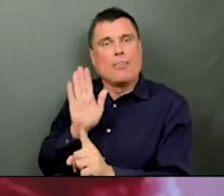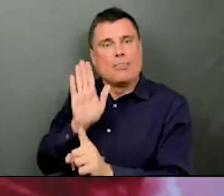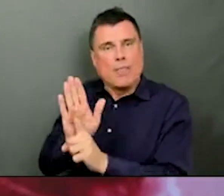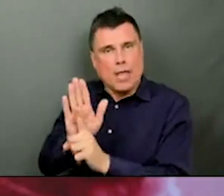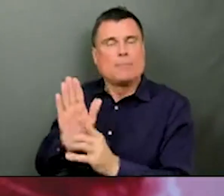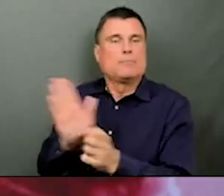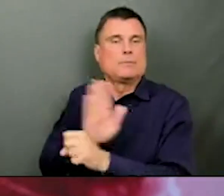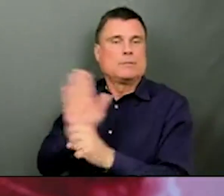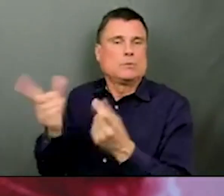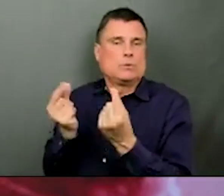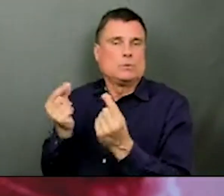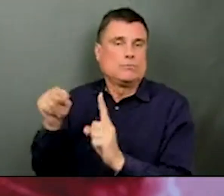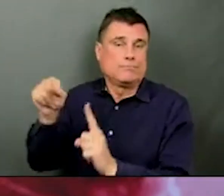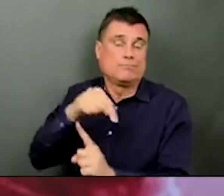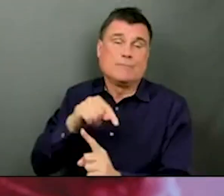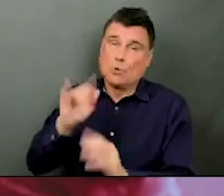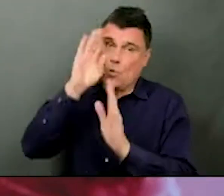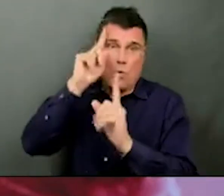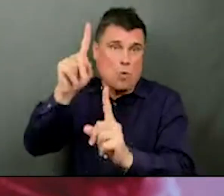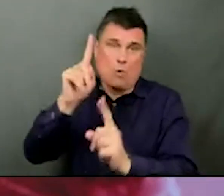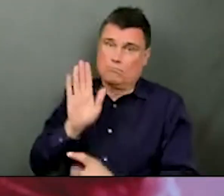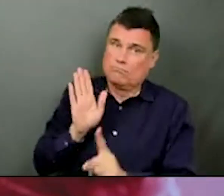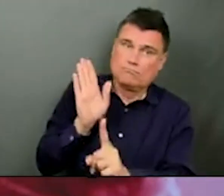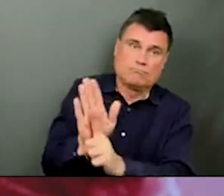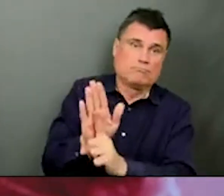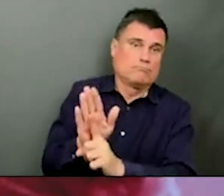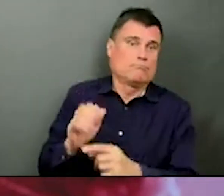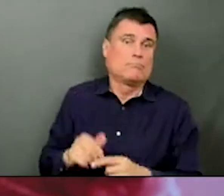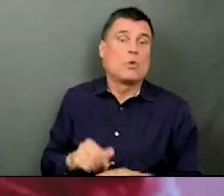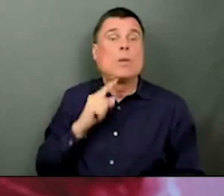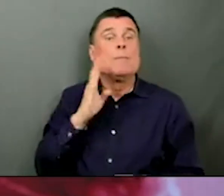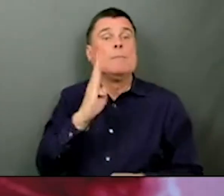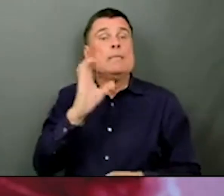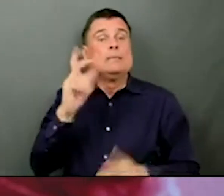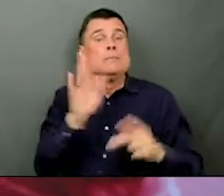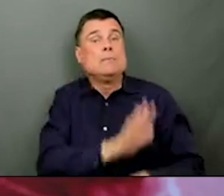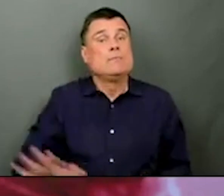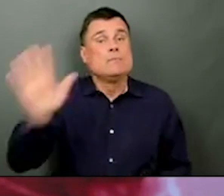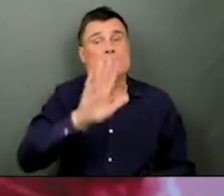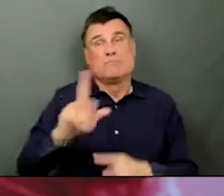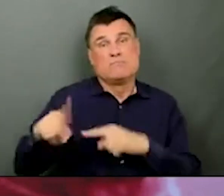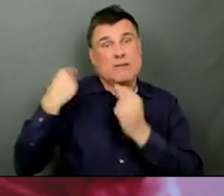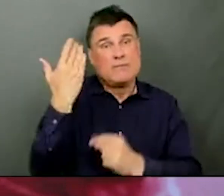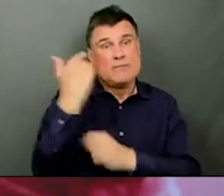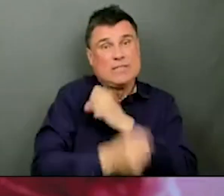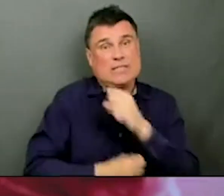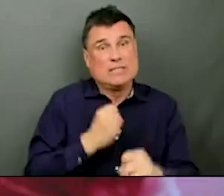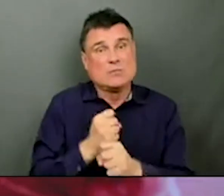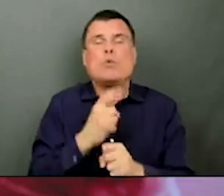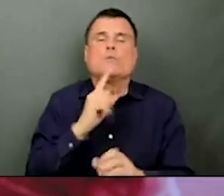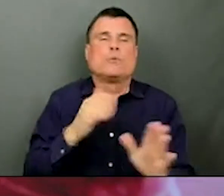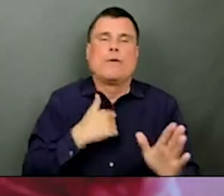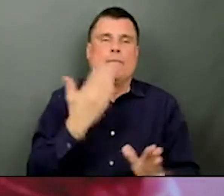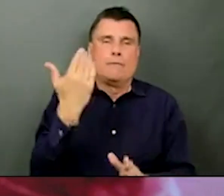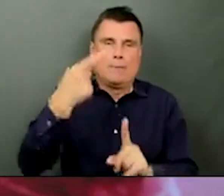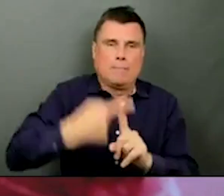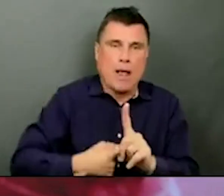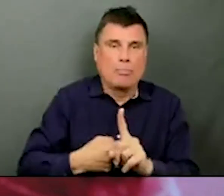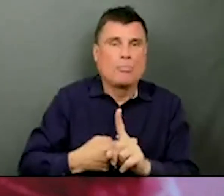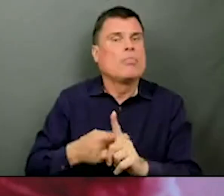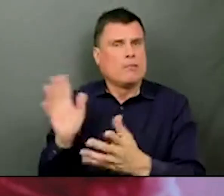on balance, British Columbians have met that challenge over the past 15 months with great hardship in many